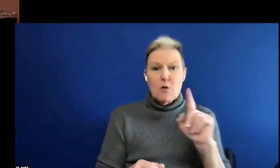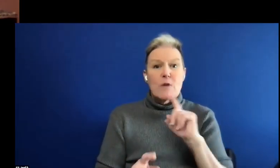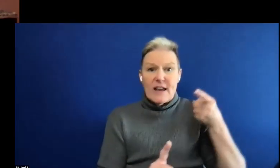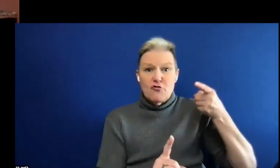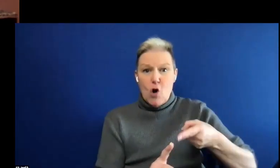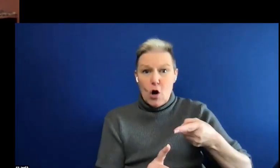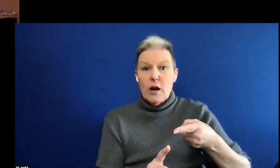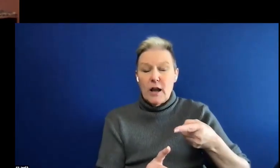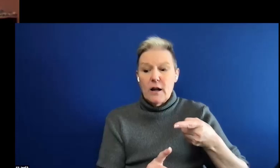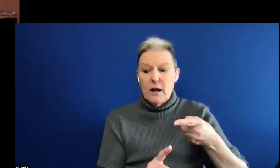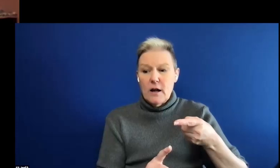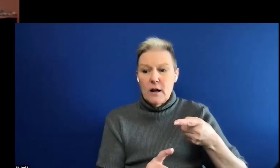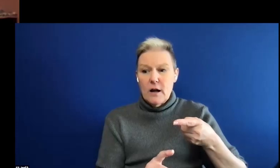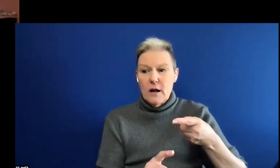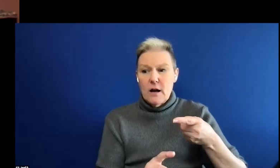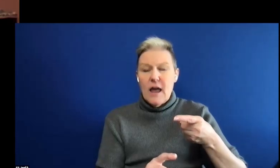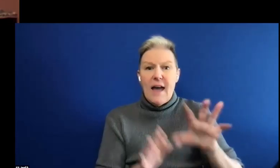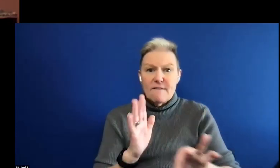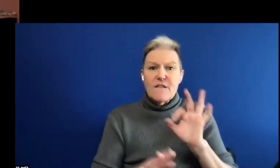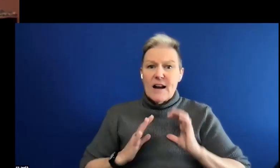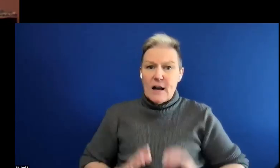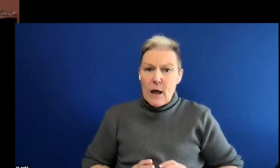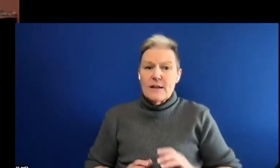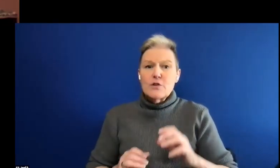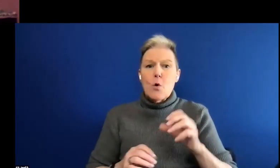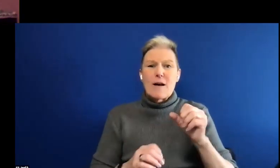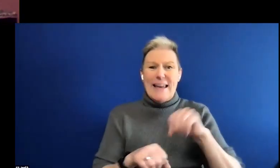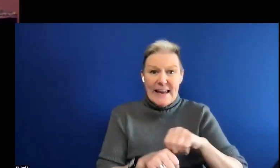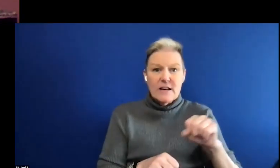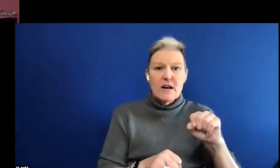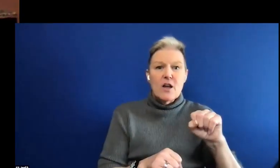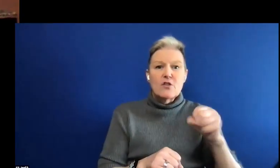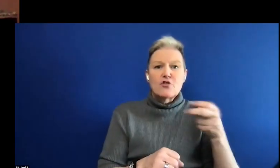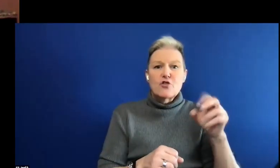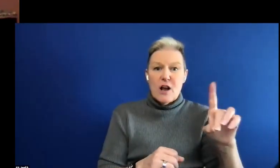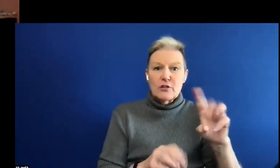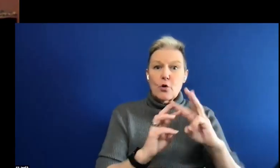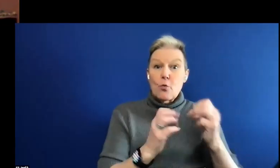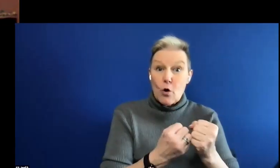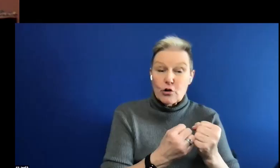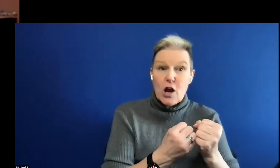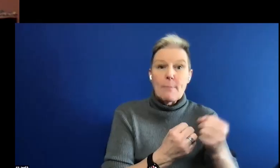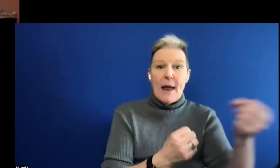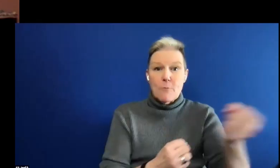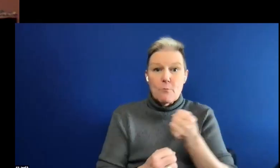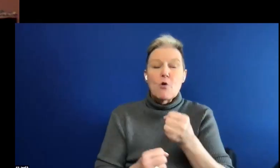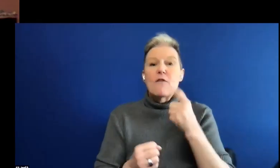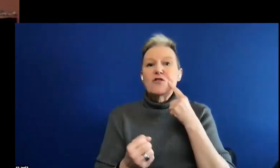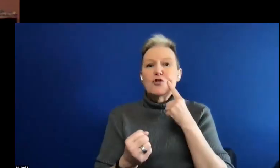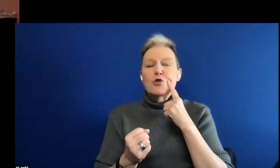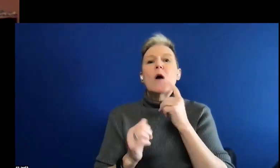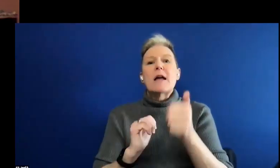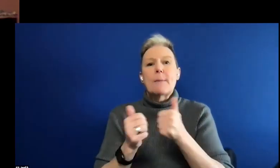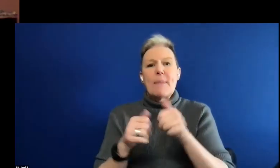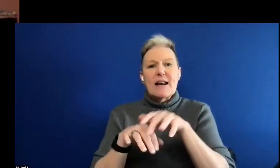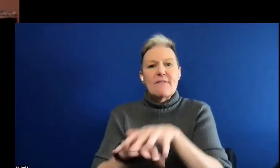targetedly find clients that are currently in a sheltered workshop and transition out into competitive integrated employment has already seen really